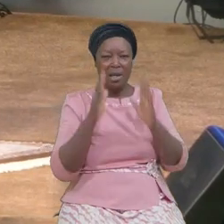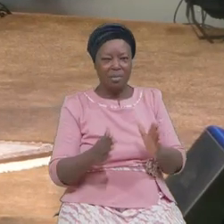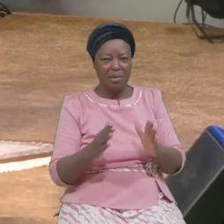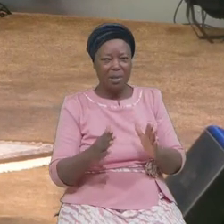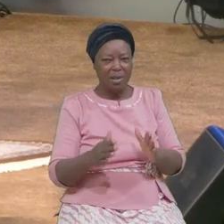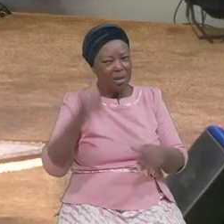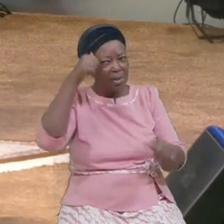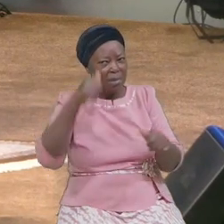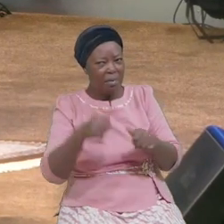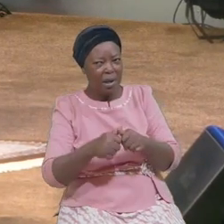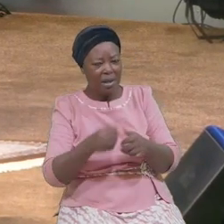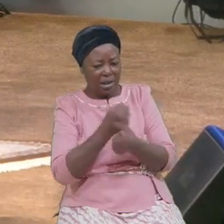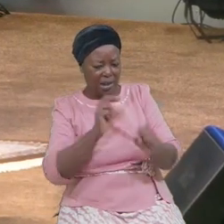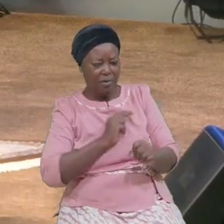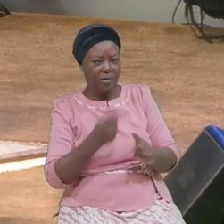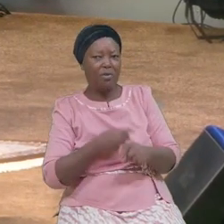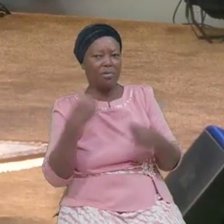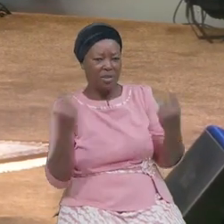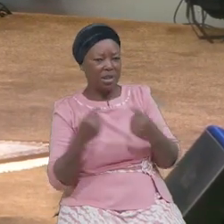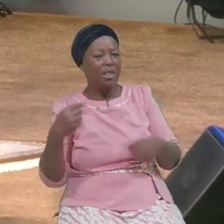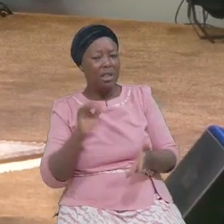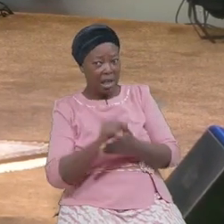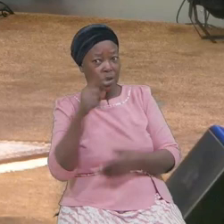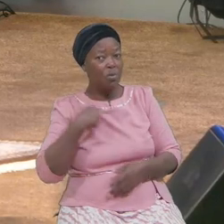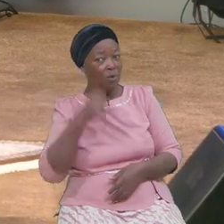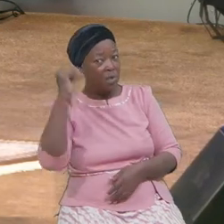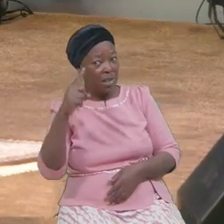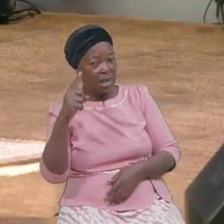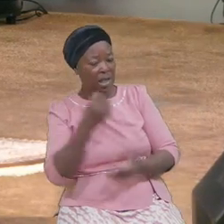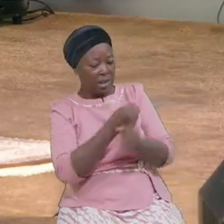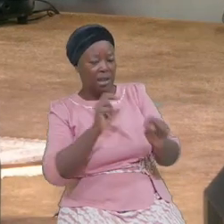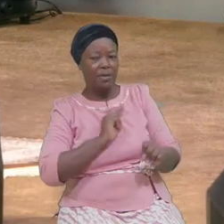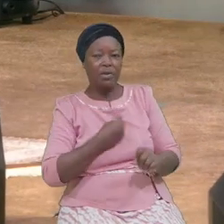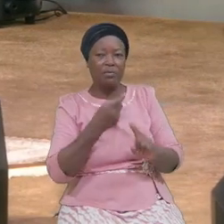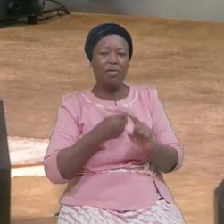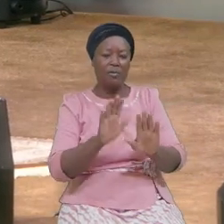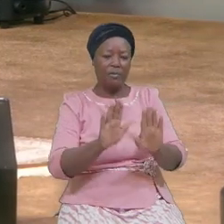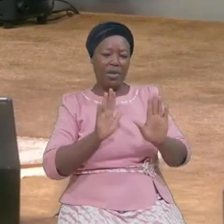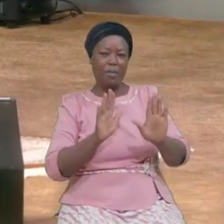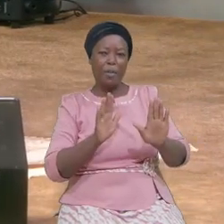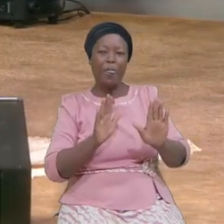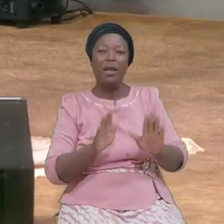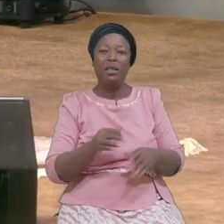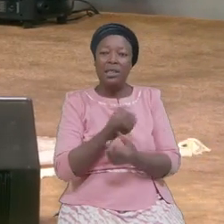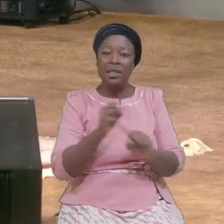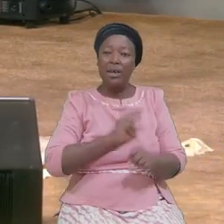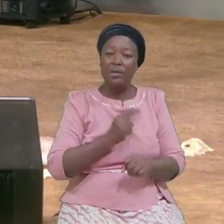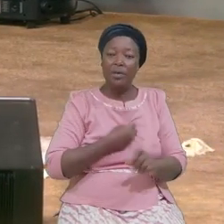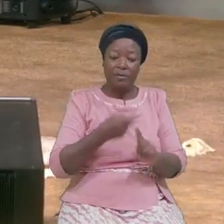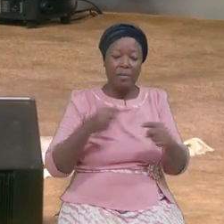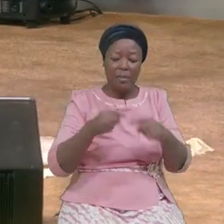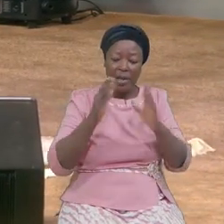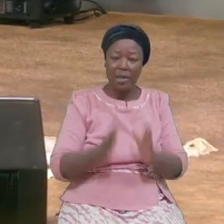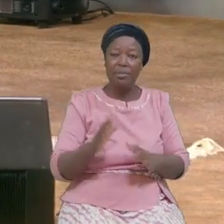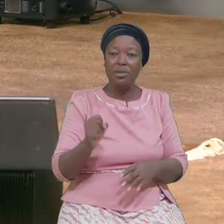us from sin. That one we understand. Save us from fear. Save us from